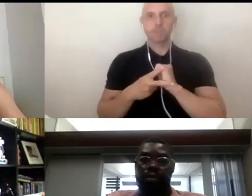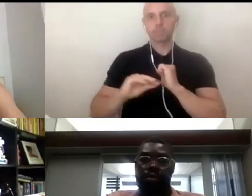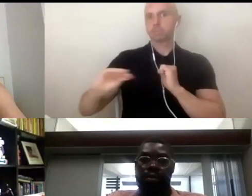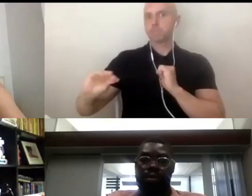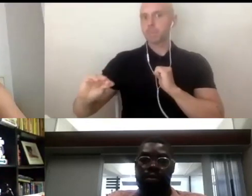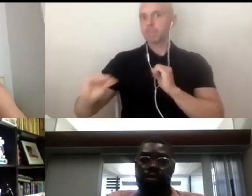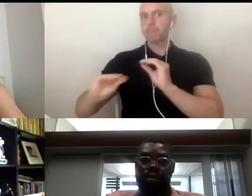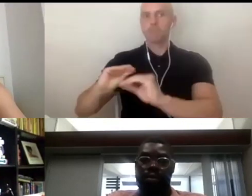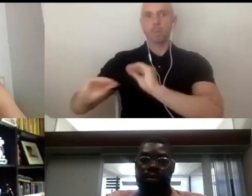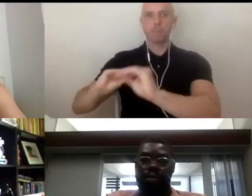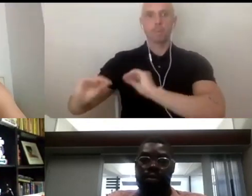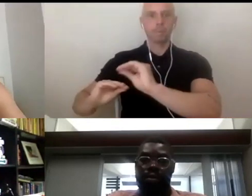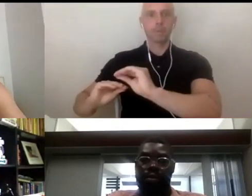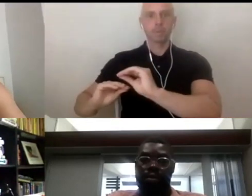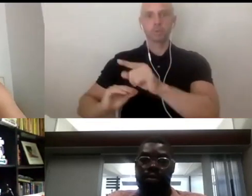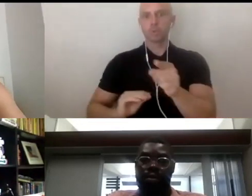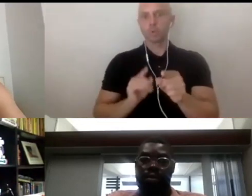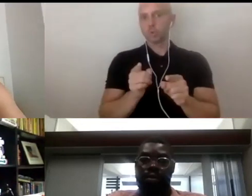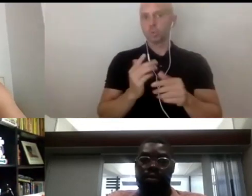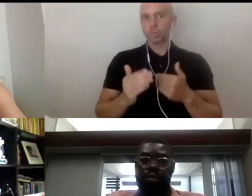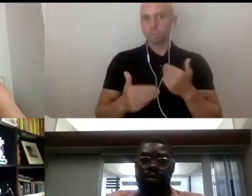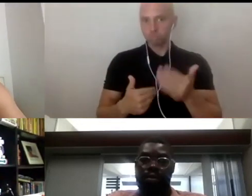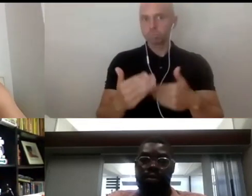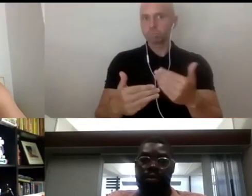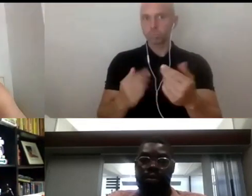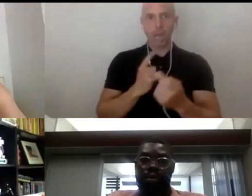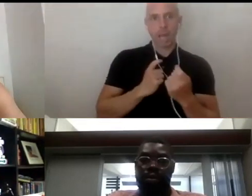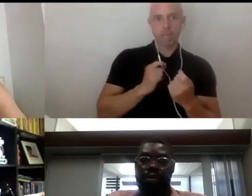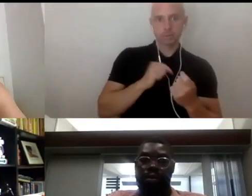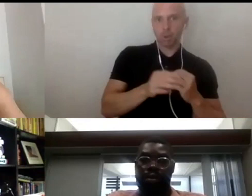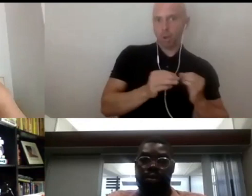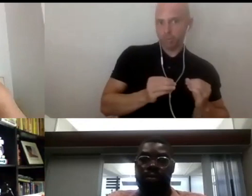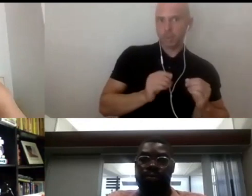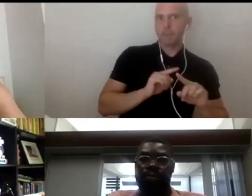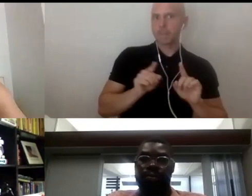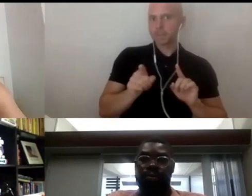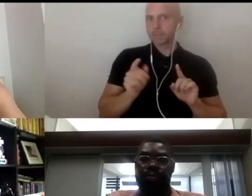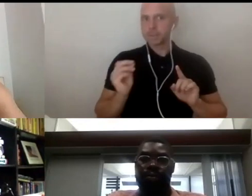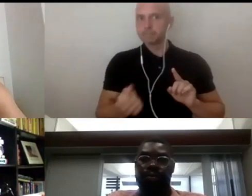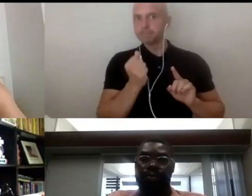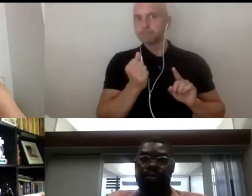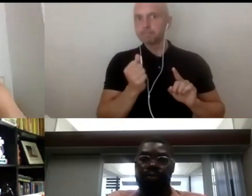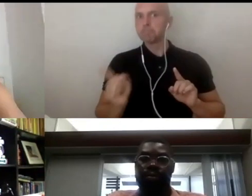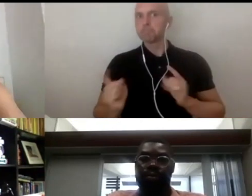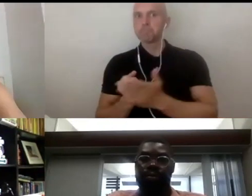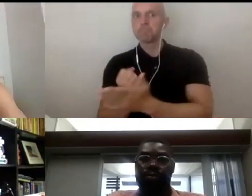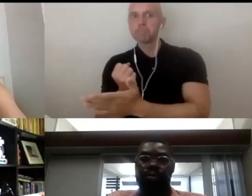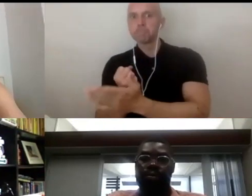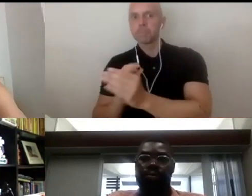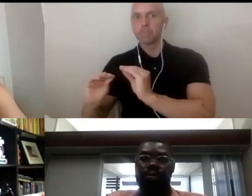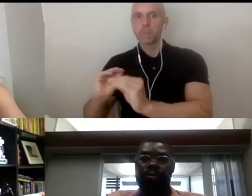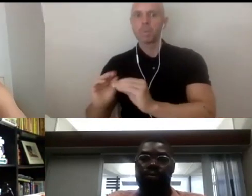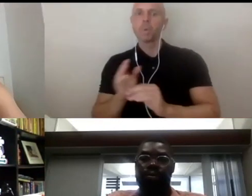your project. You can still keep the questions going with the parks. But we do know from our experience with arts in the